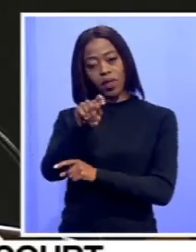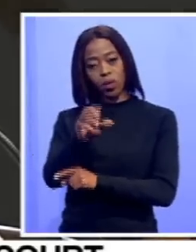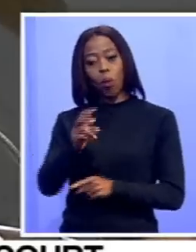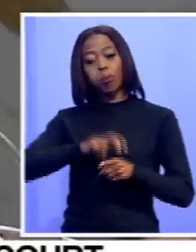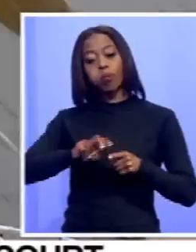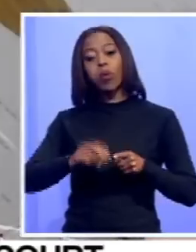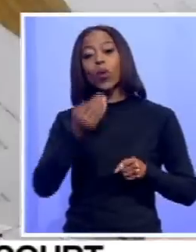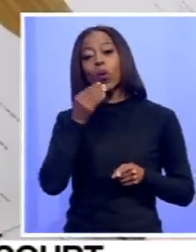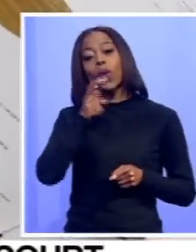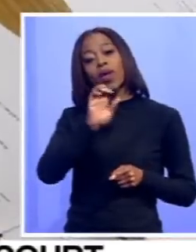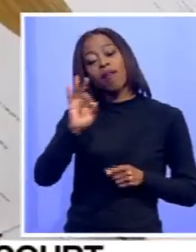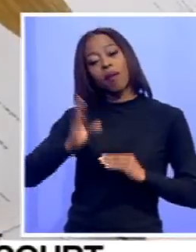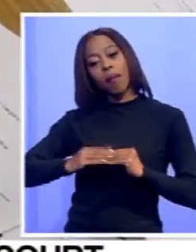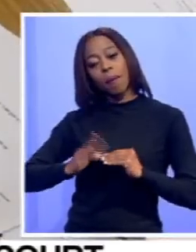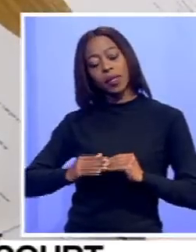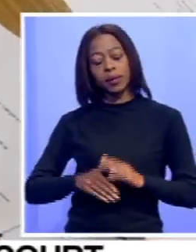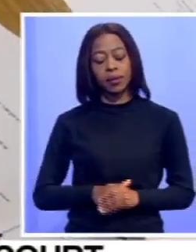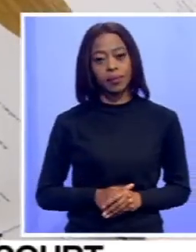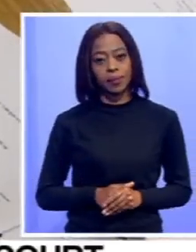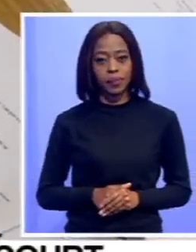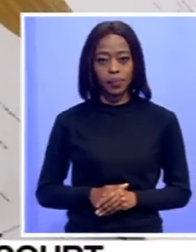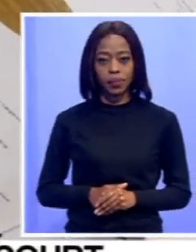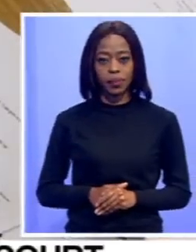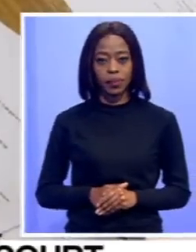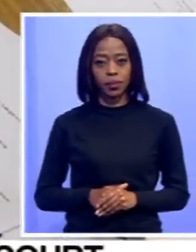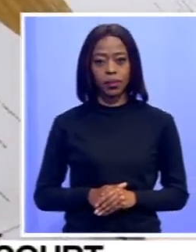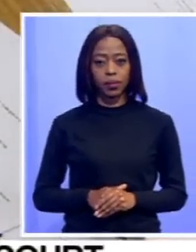transporting the EFF members.